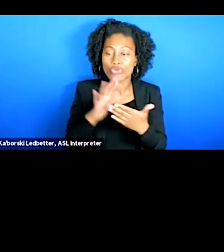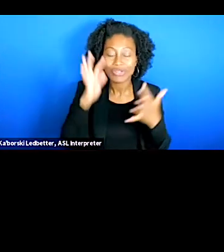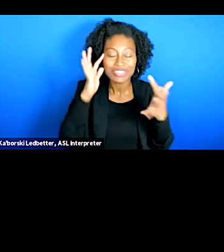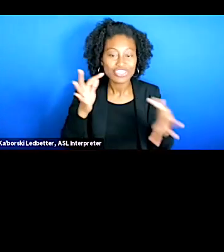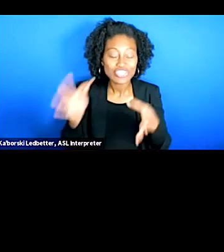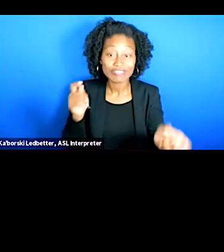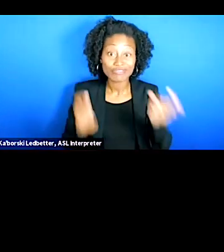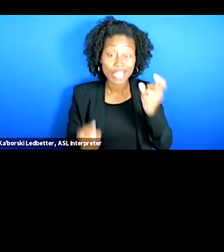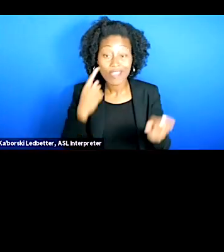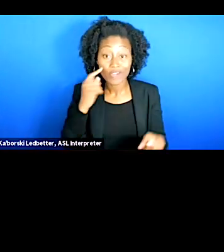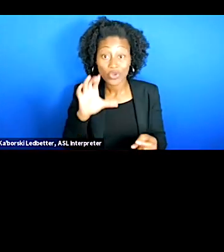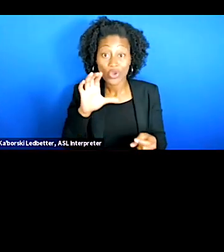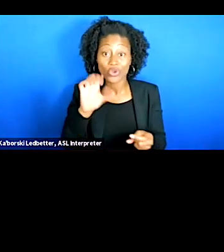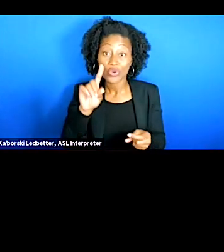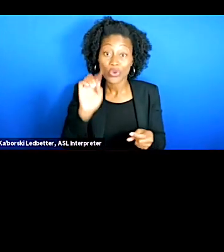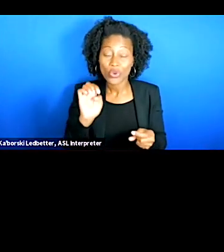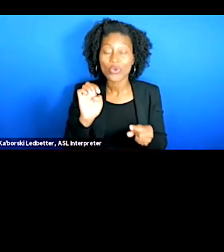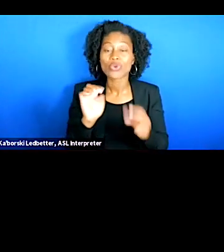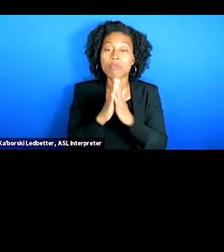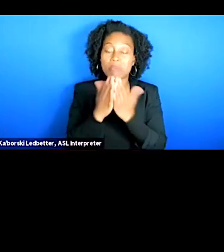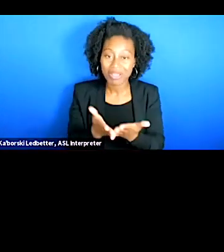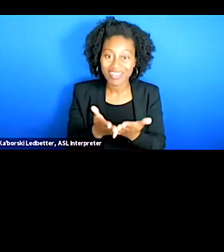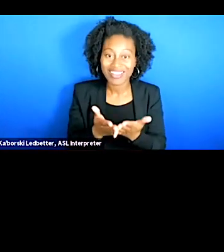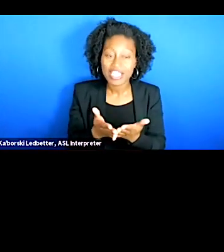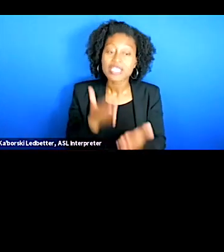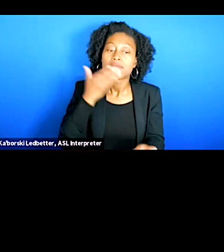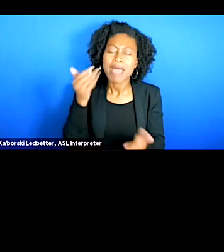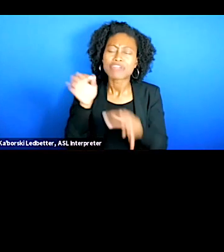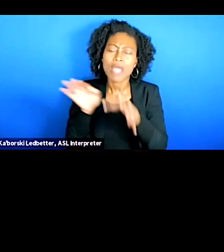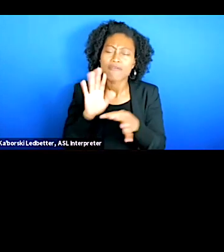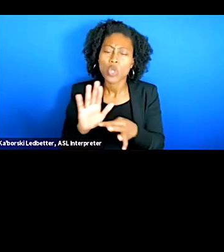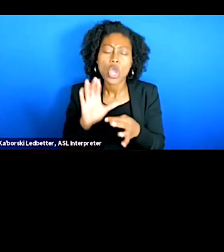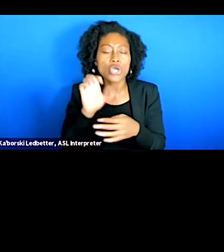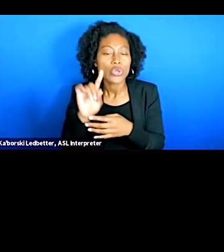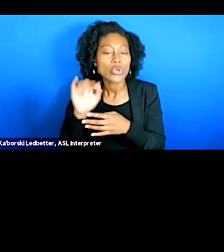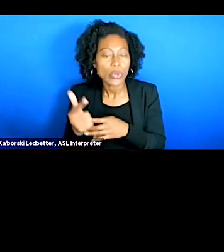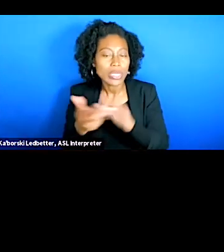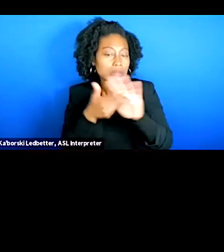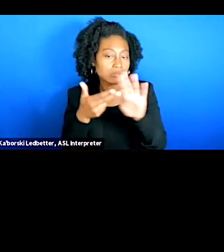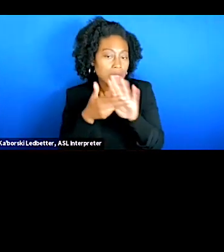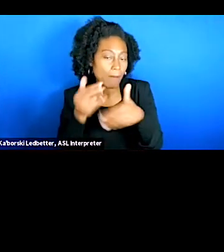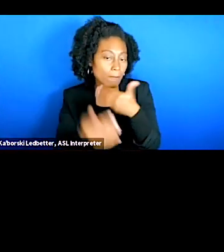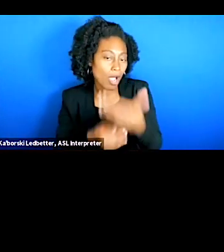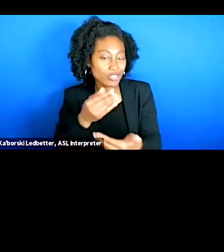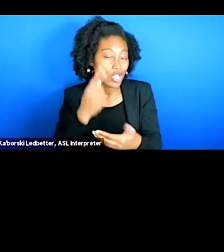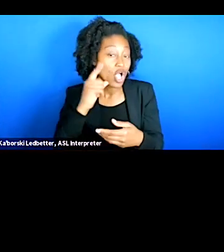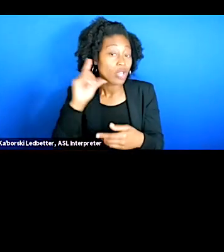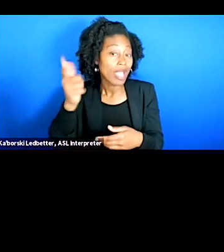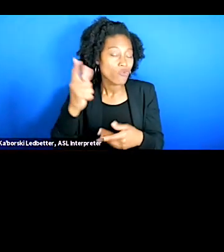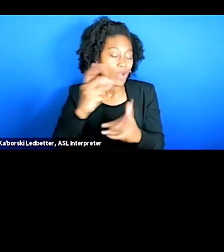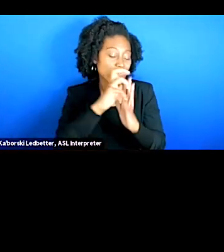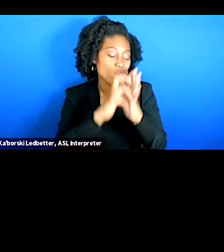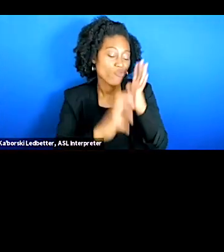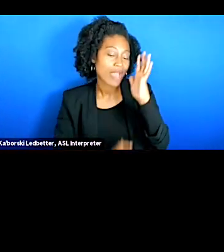better describe your coding process in the method section when you are writing your metasynthesis manuscript later. In